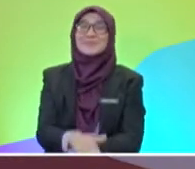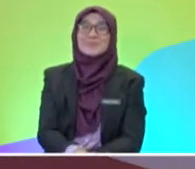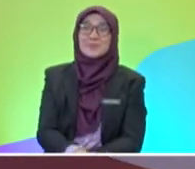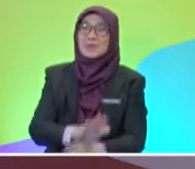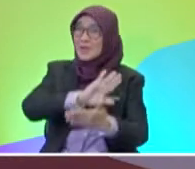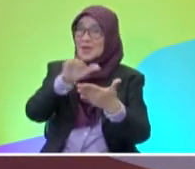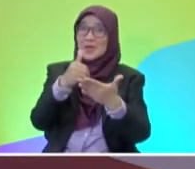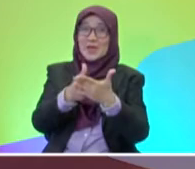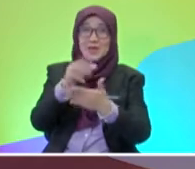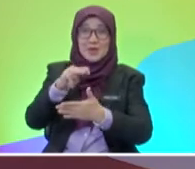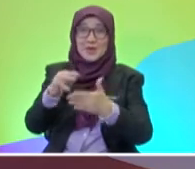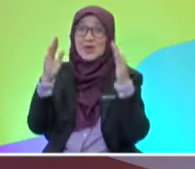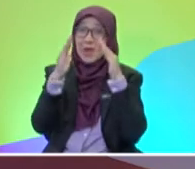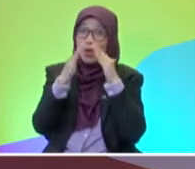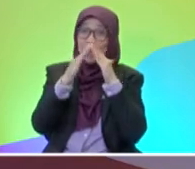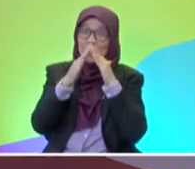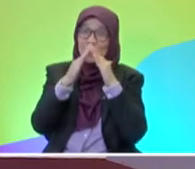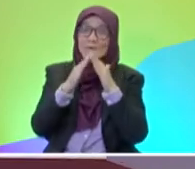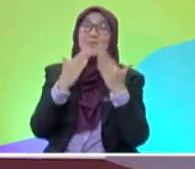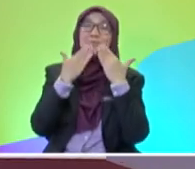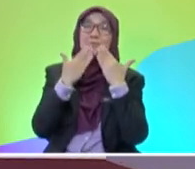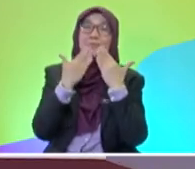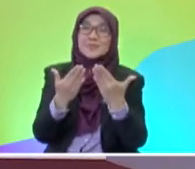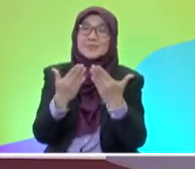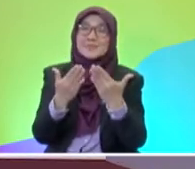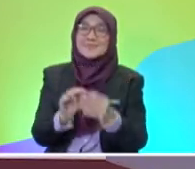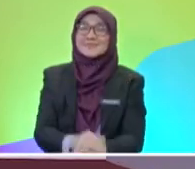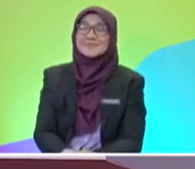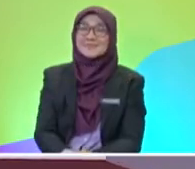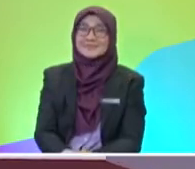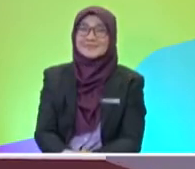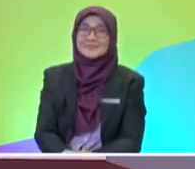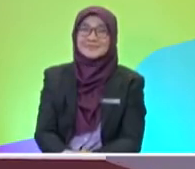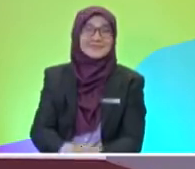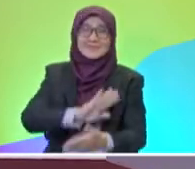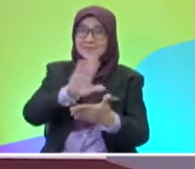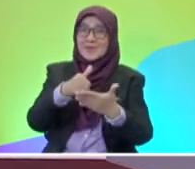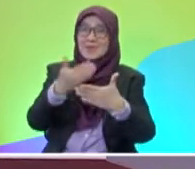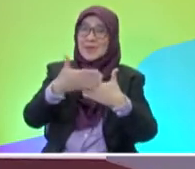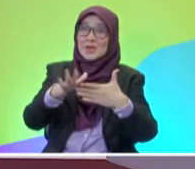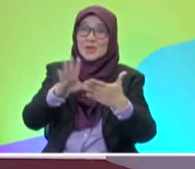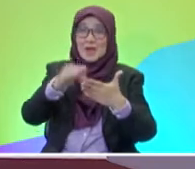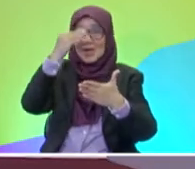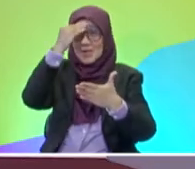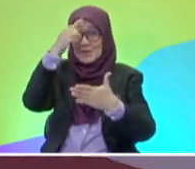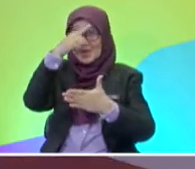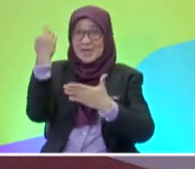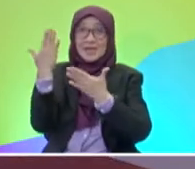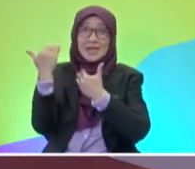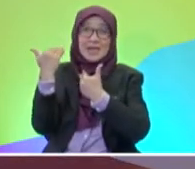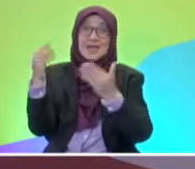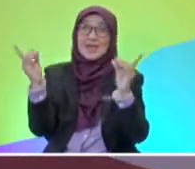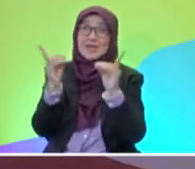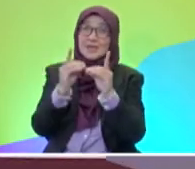our pupils at home. Thank you so much for tuning in today into DidikTV KPM. I'm sure you have learned a lot with us. And we hope to see you